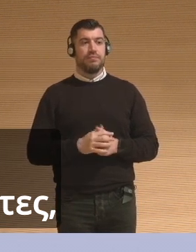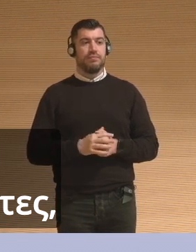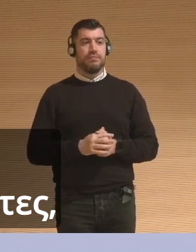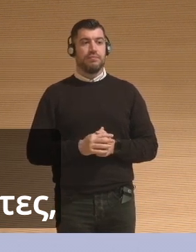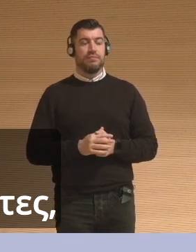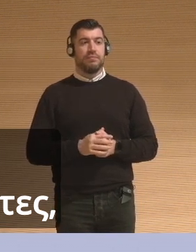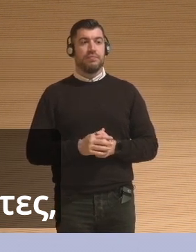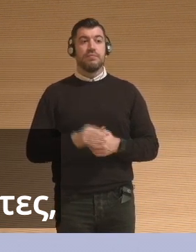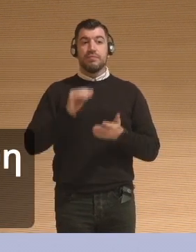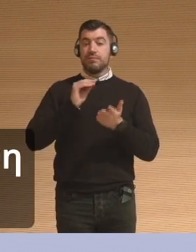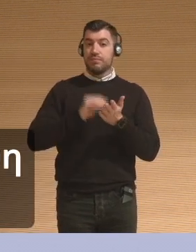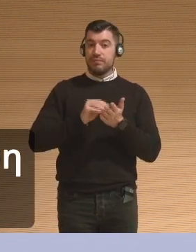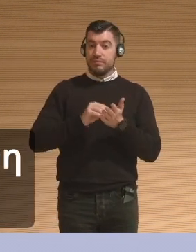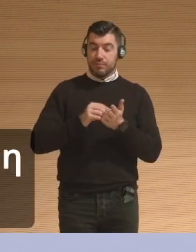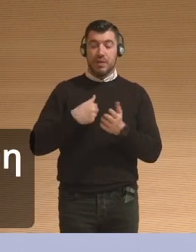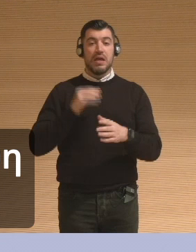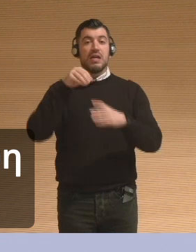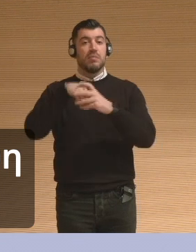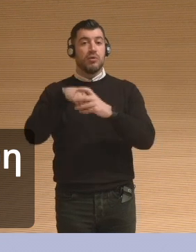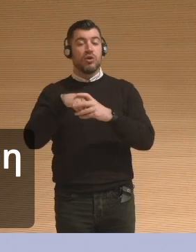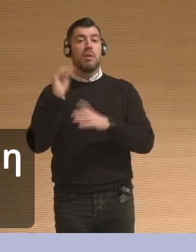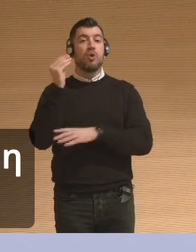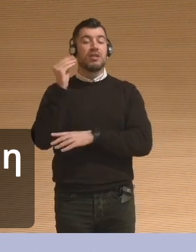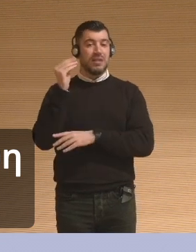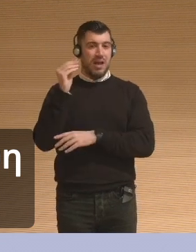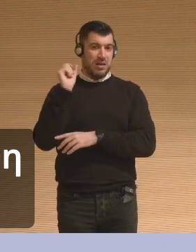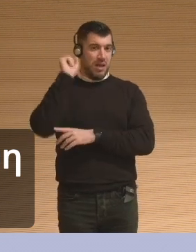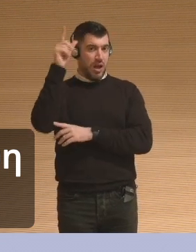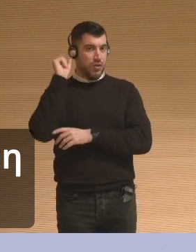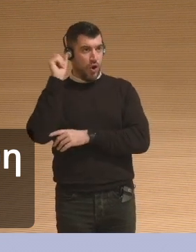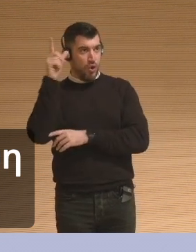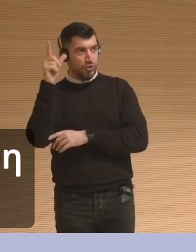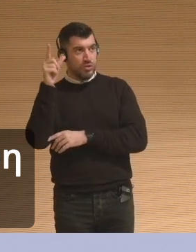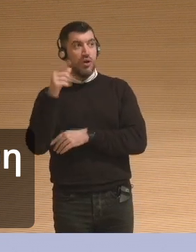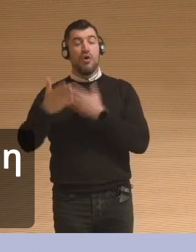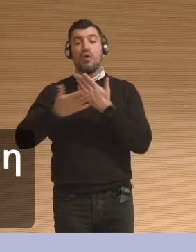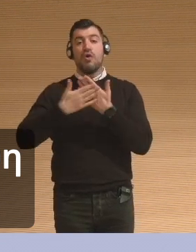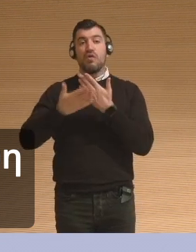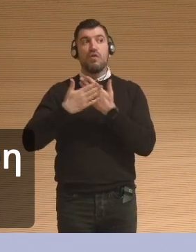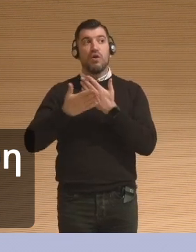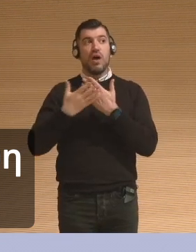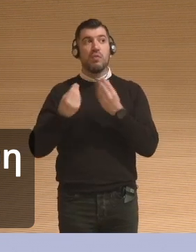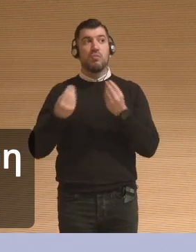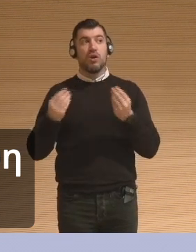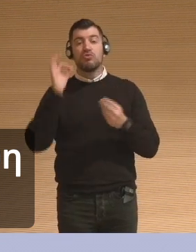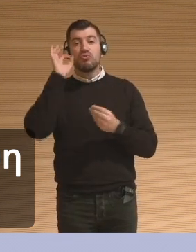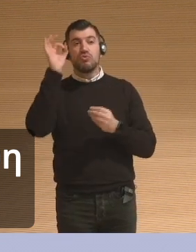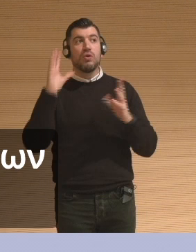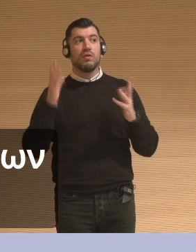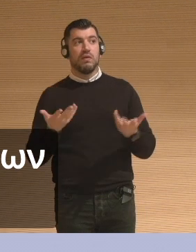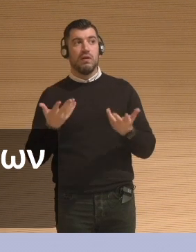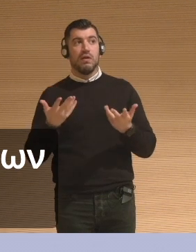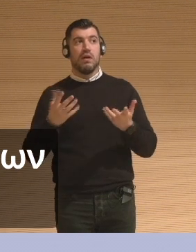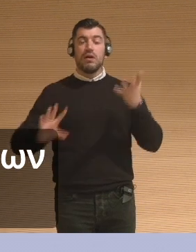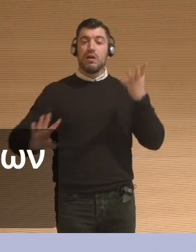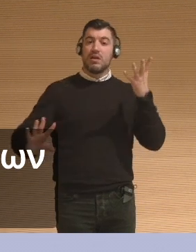cultural activities for 1 year, we would expect on average that 5 people being diagnosed depression during the year of observation.